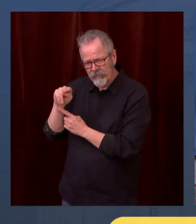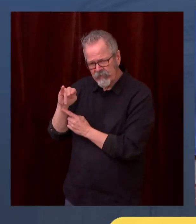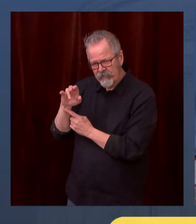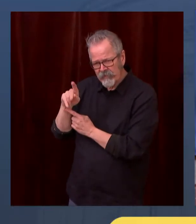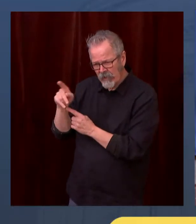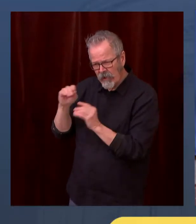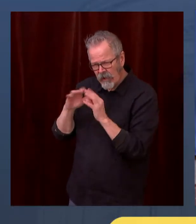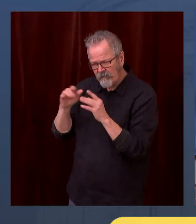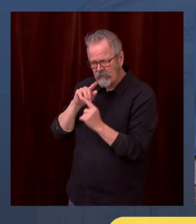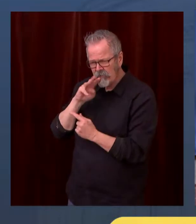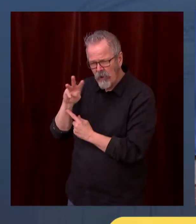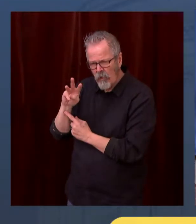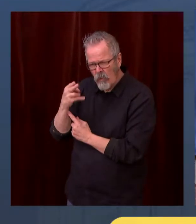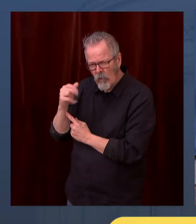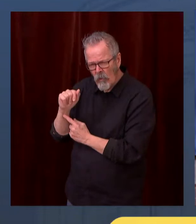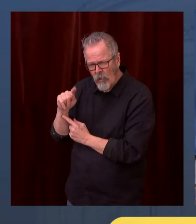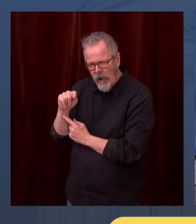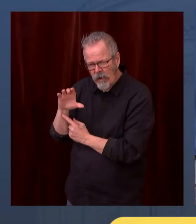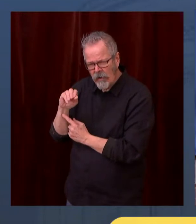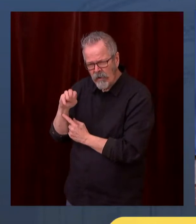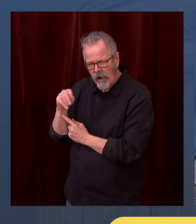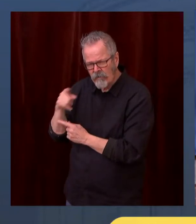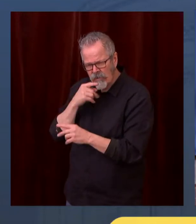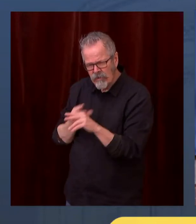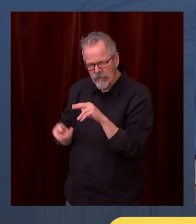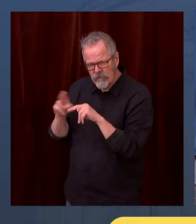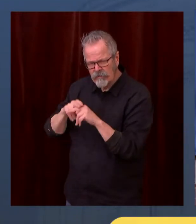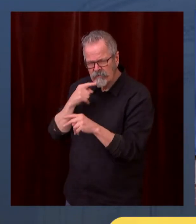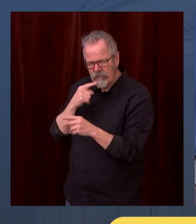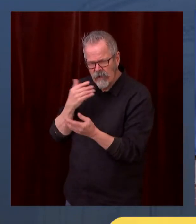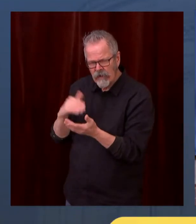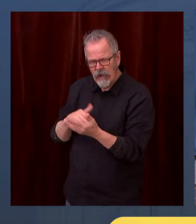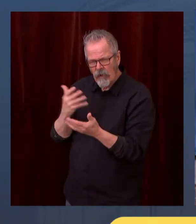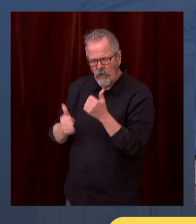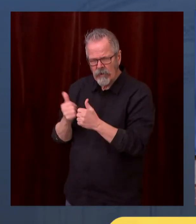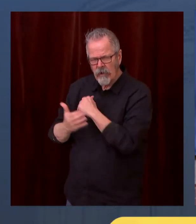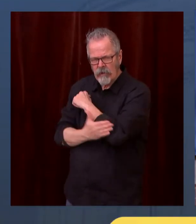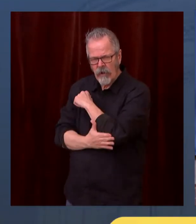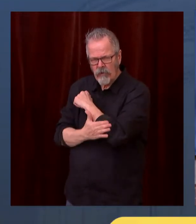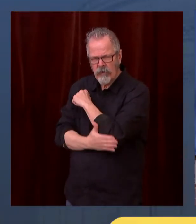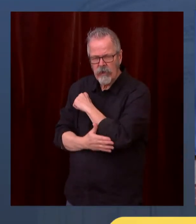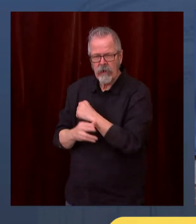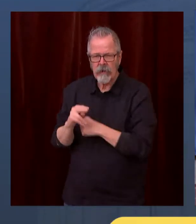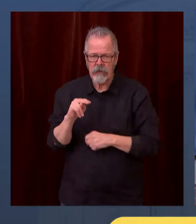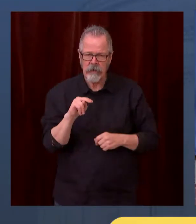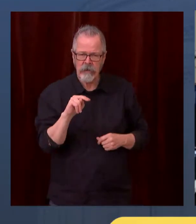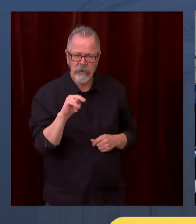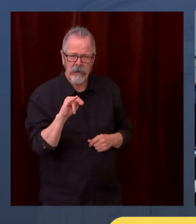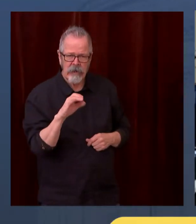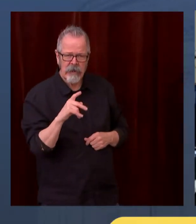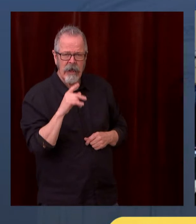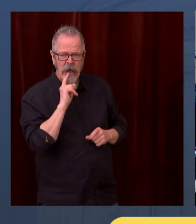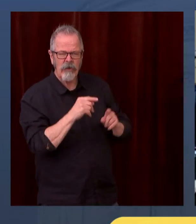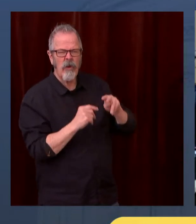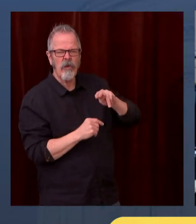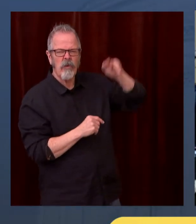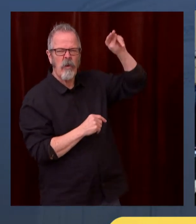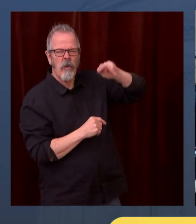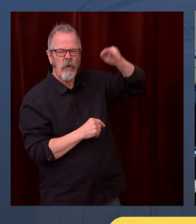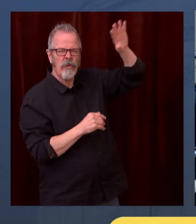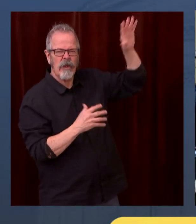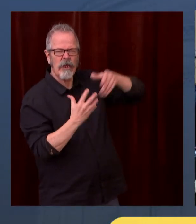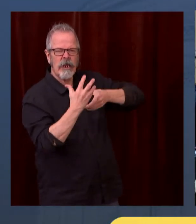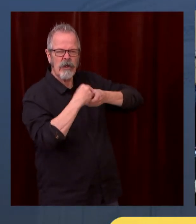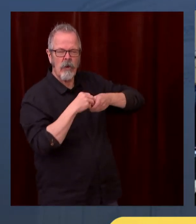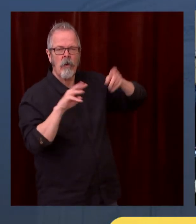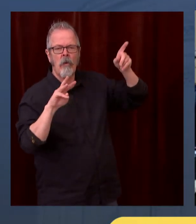70% increase? What did I hear? I said the northern region, which includes Whatcom County, has